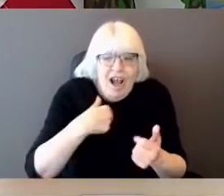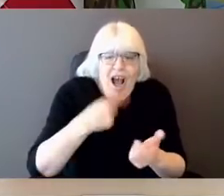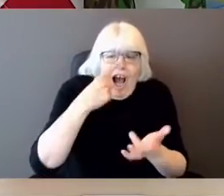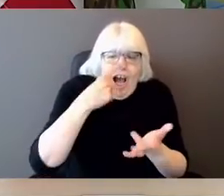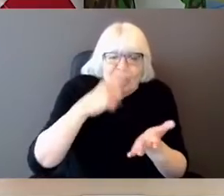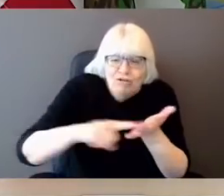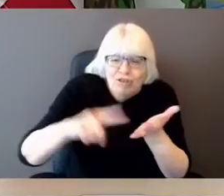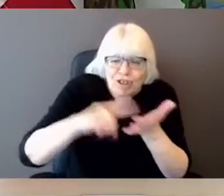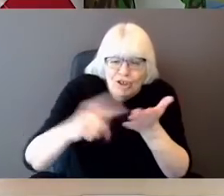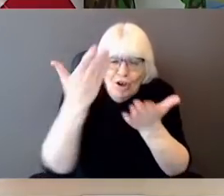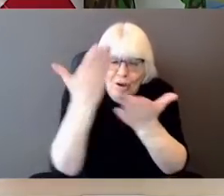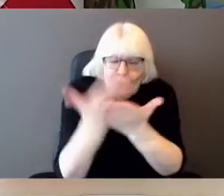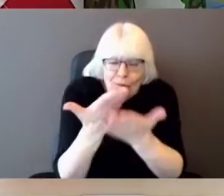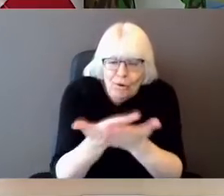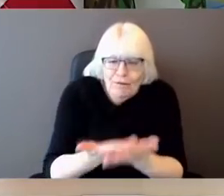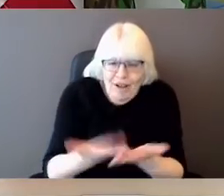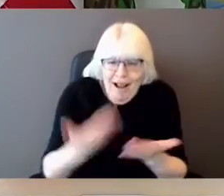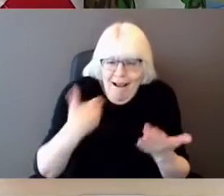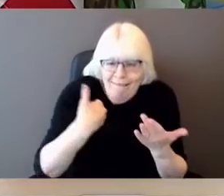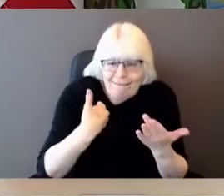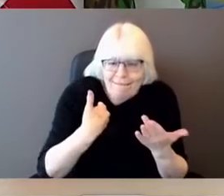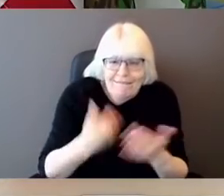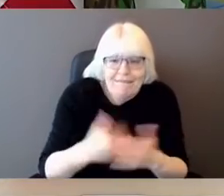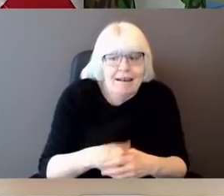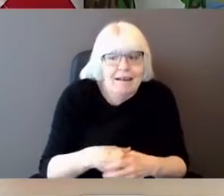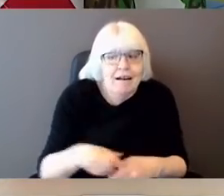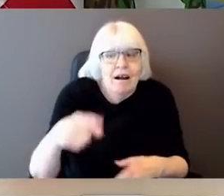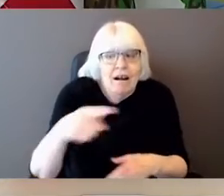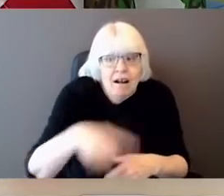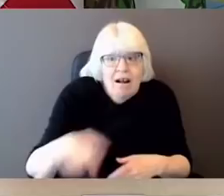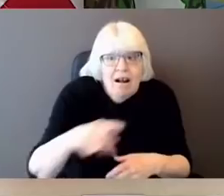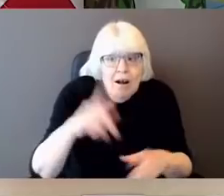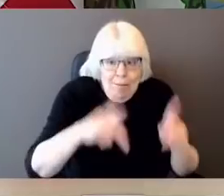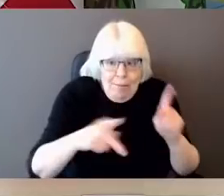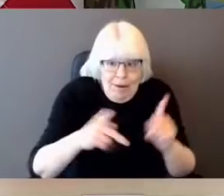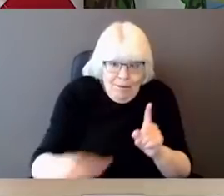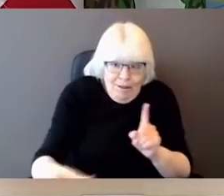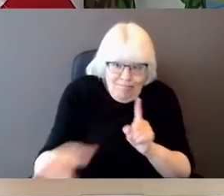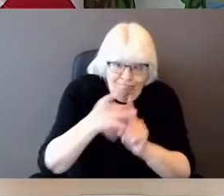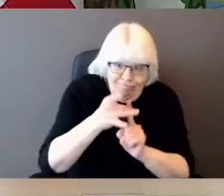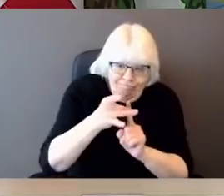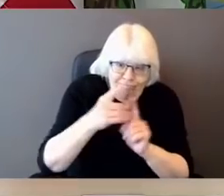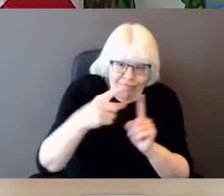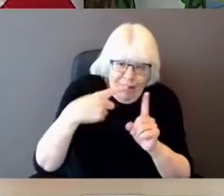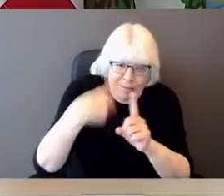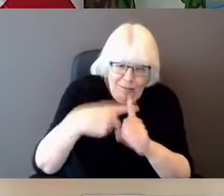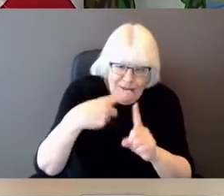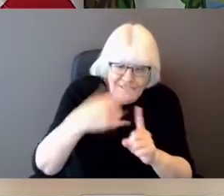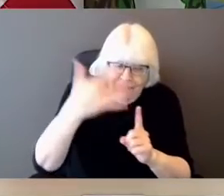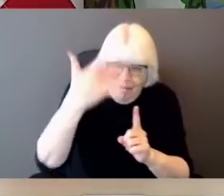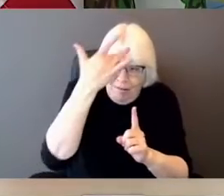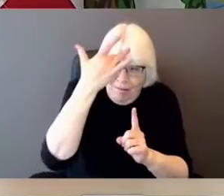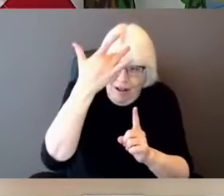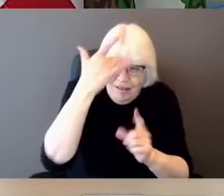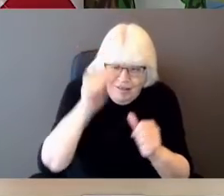Individuals who tested positive for COVID-19 and are experiencing symptoms beyond 10 to 14 days should seek medical